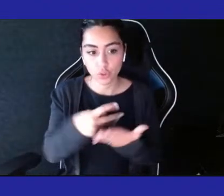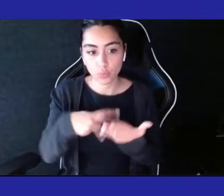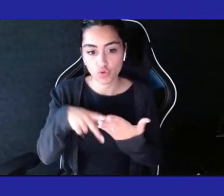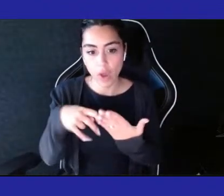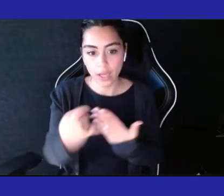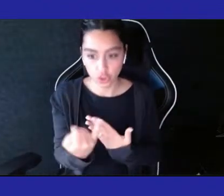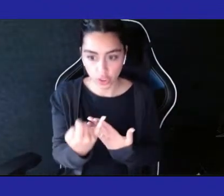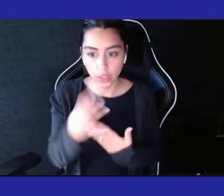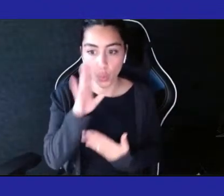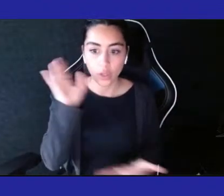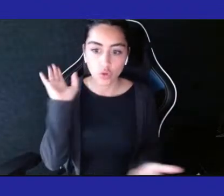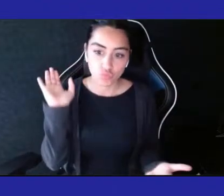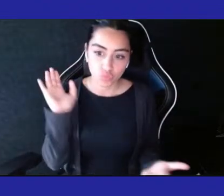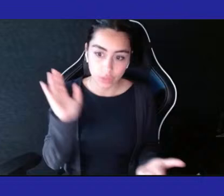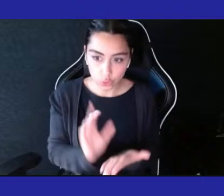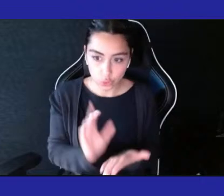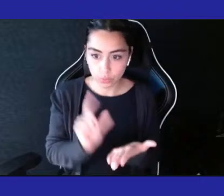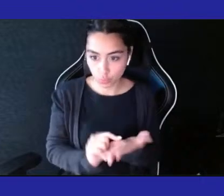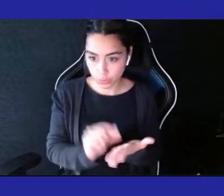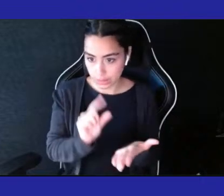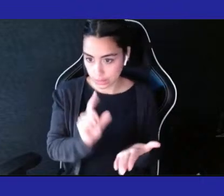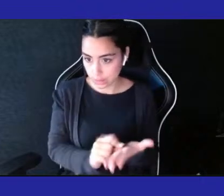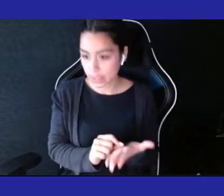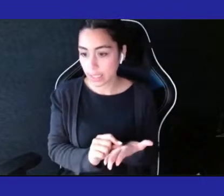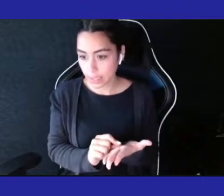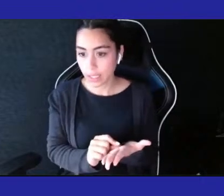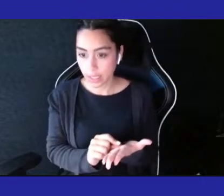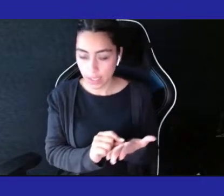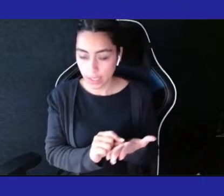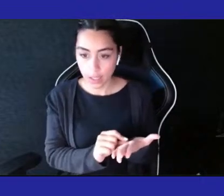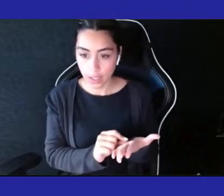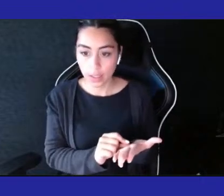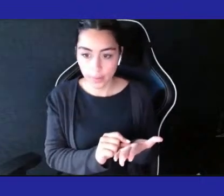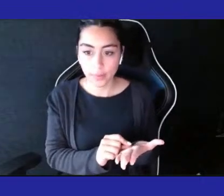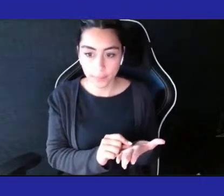reduce printing, especially starting with color printing, right?